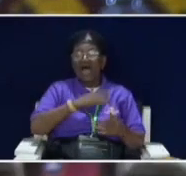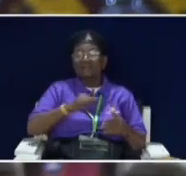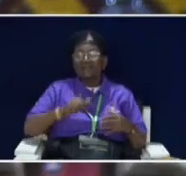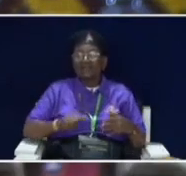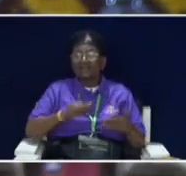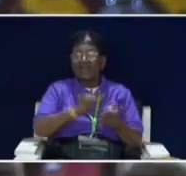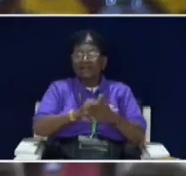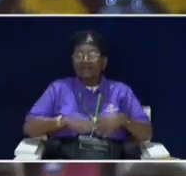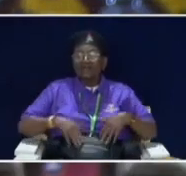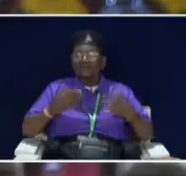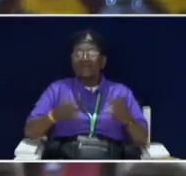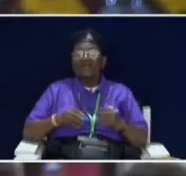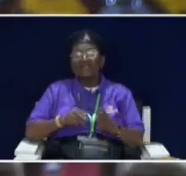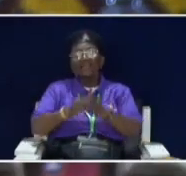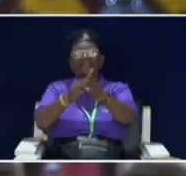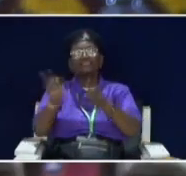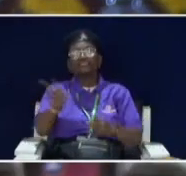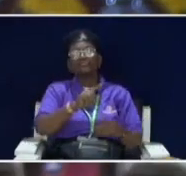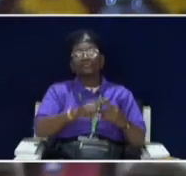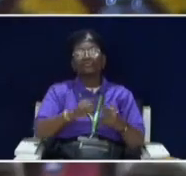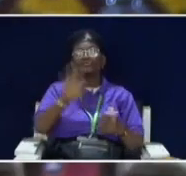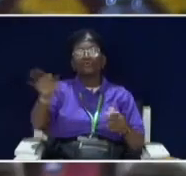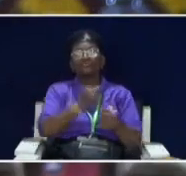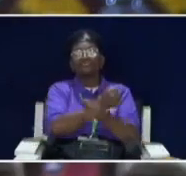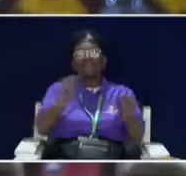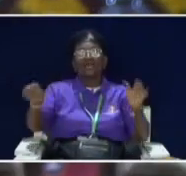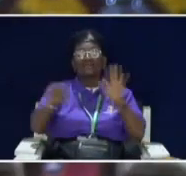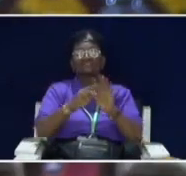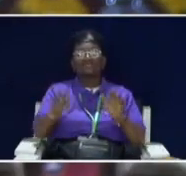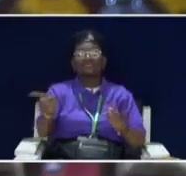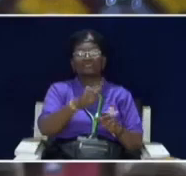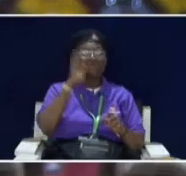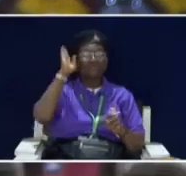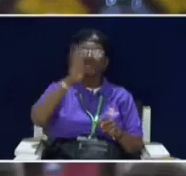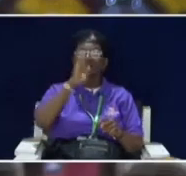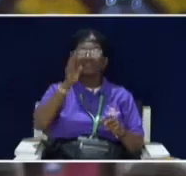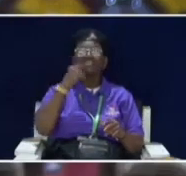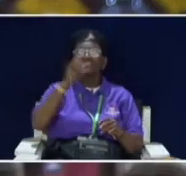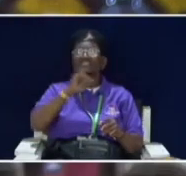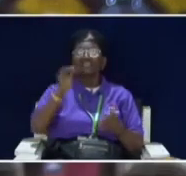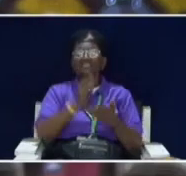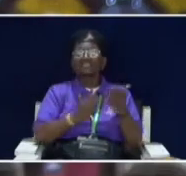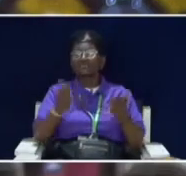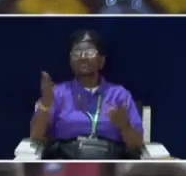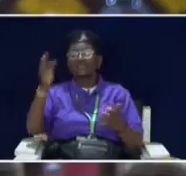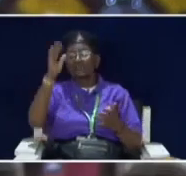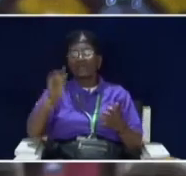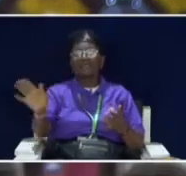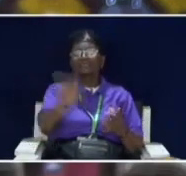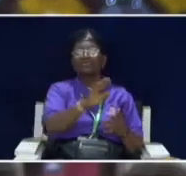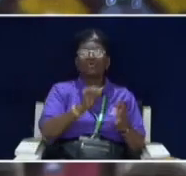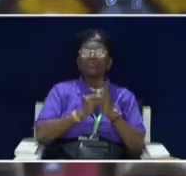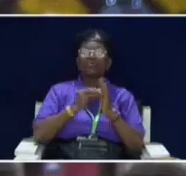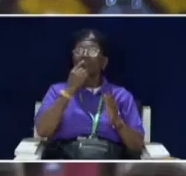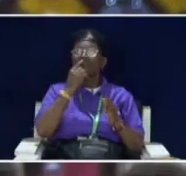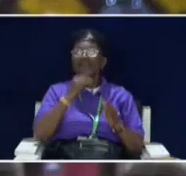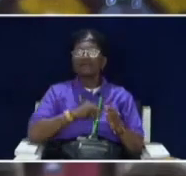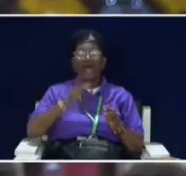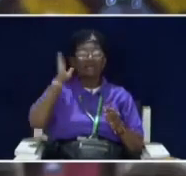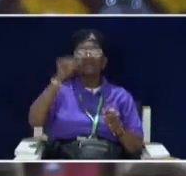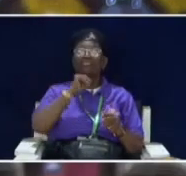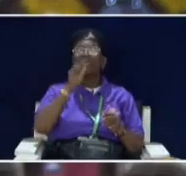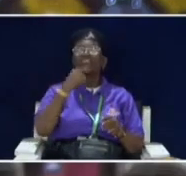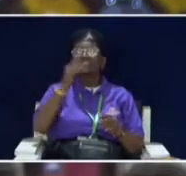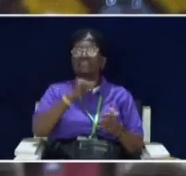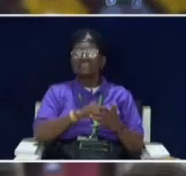confession leads you to your salvation." So you will be saying some things this evening by your own mouth. I would not say it for